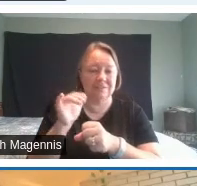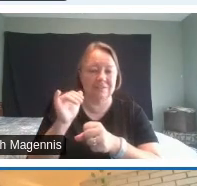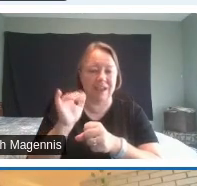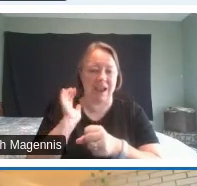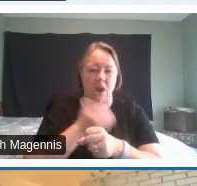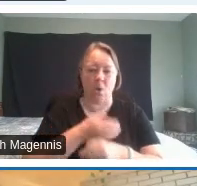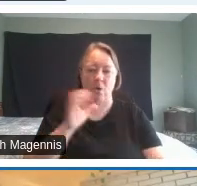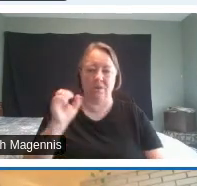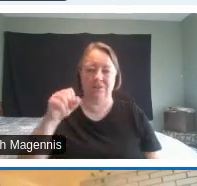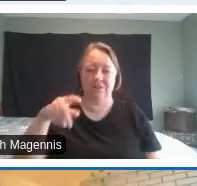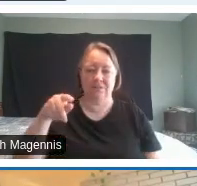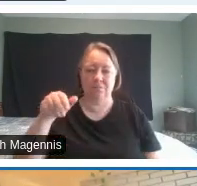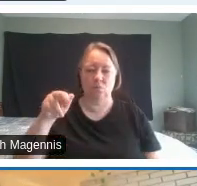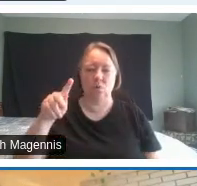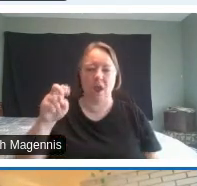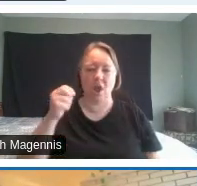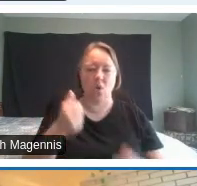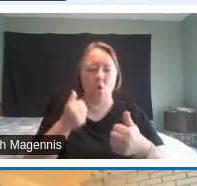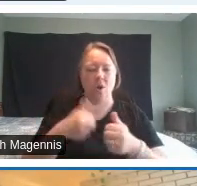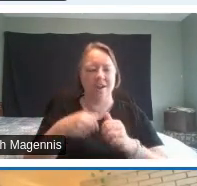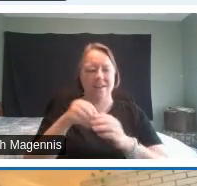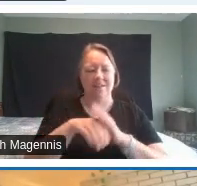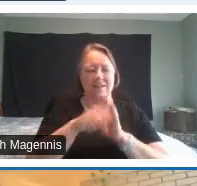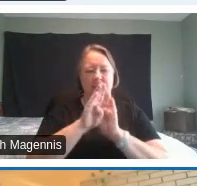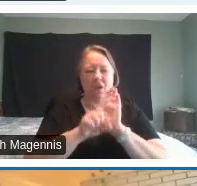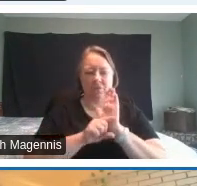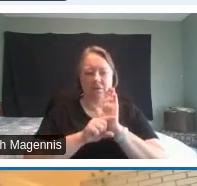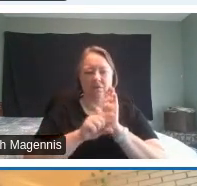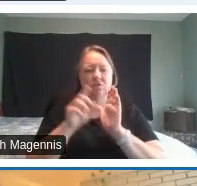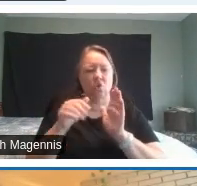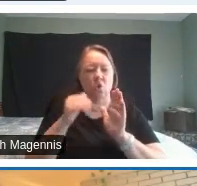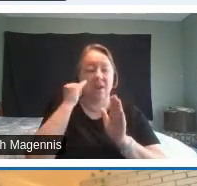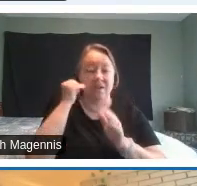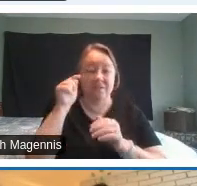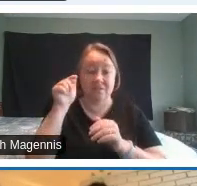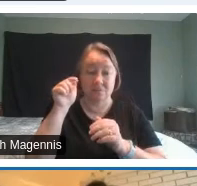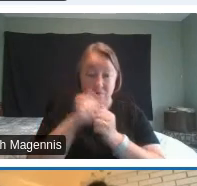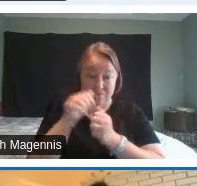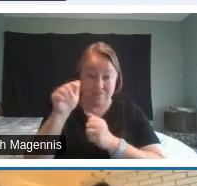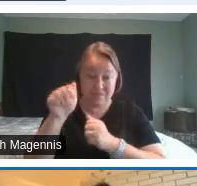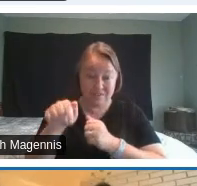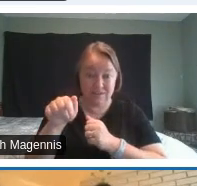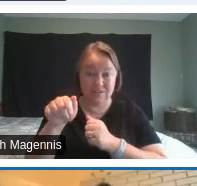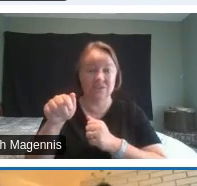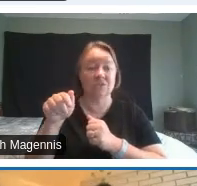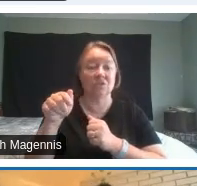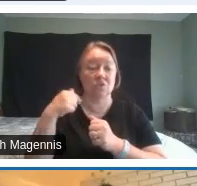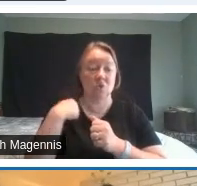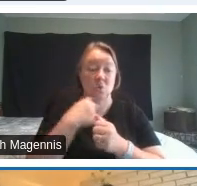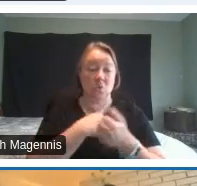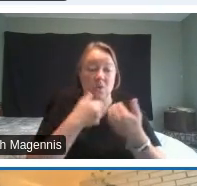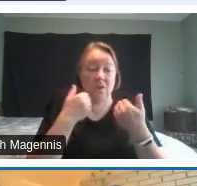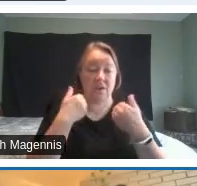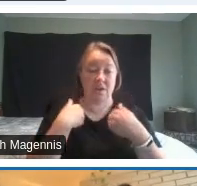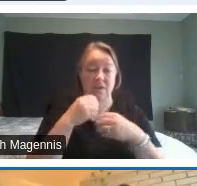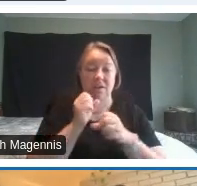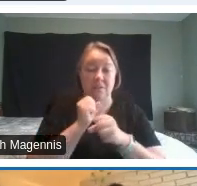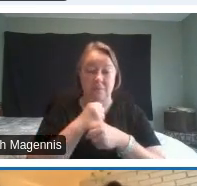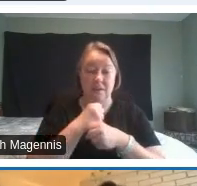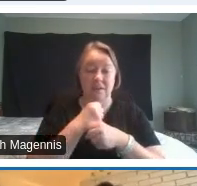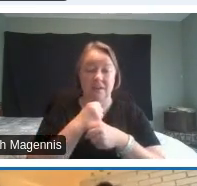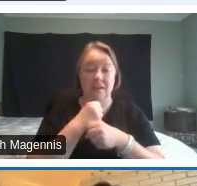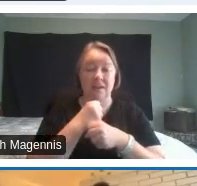as a backdrop. And so with this, we can, we end up, creating